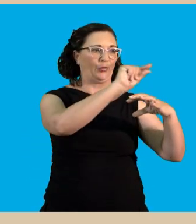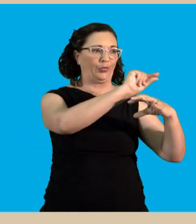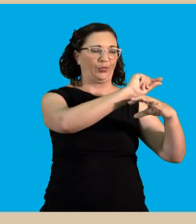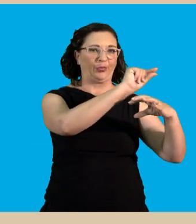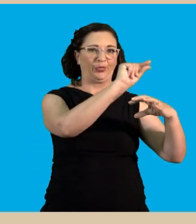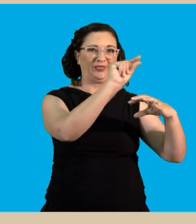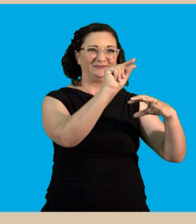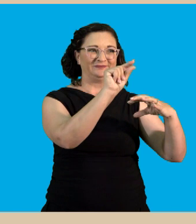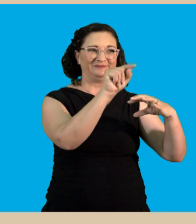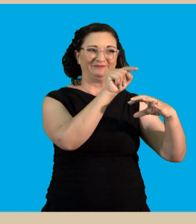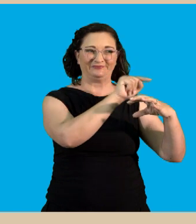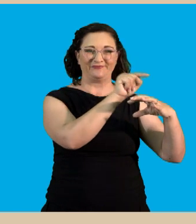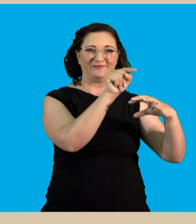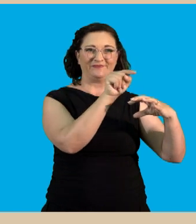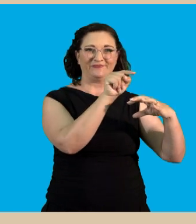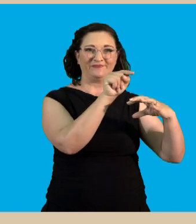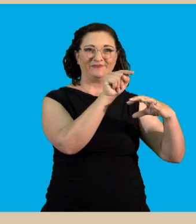to keep